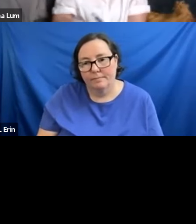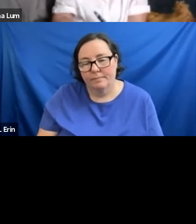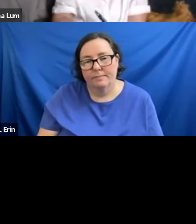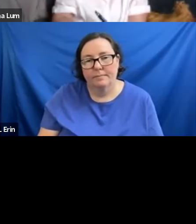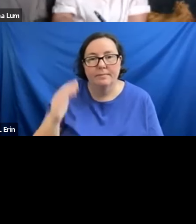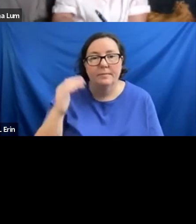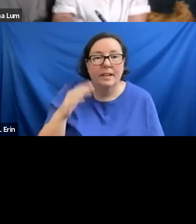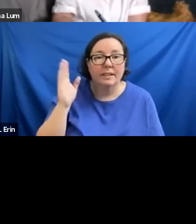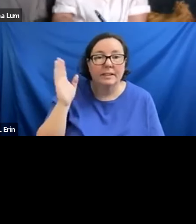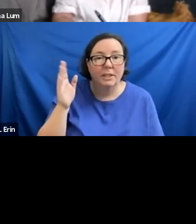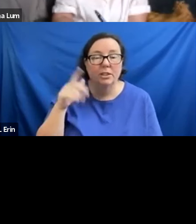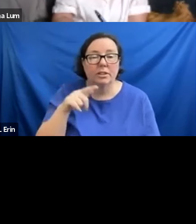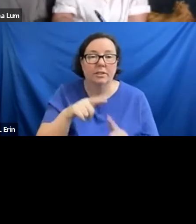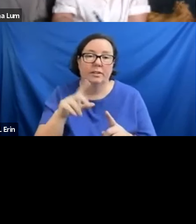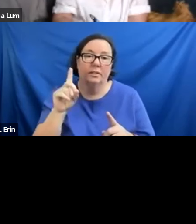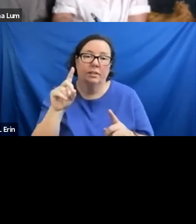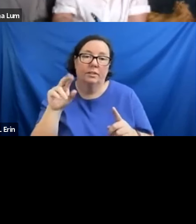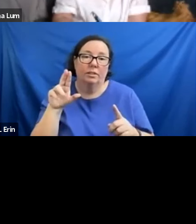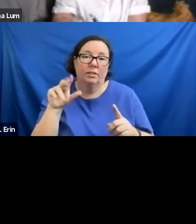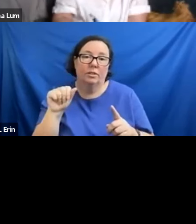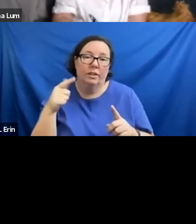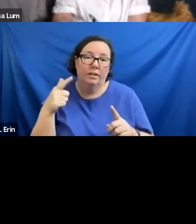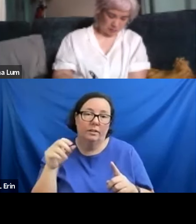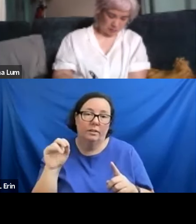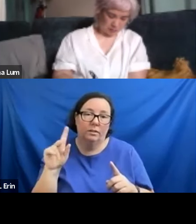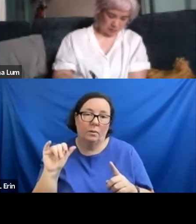Next speaker is Dora Golding.